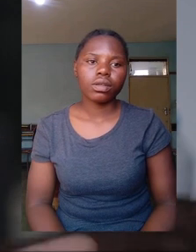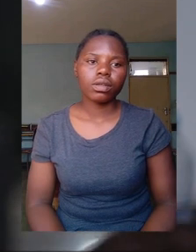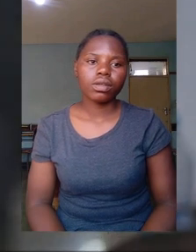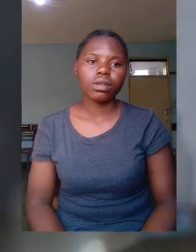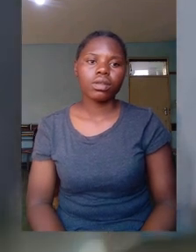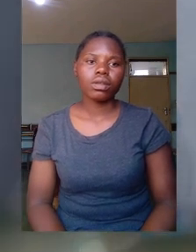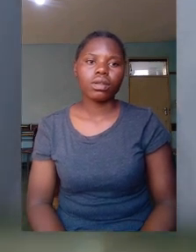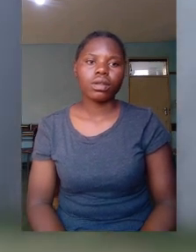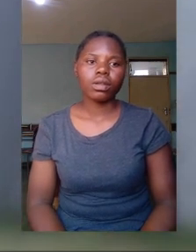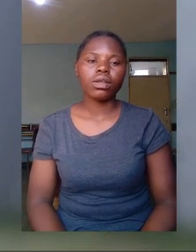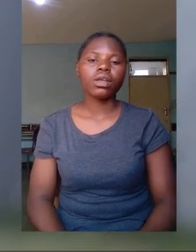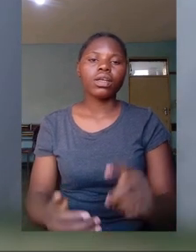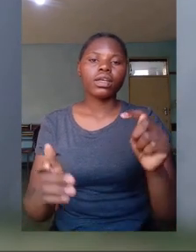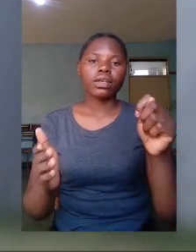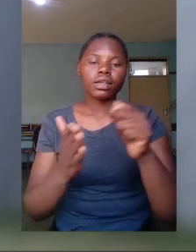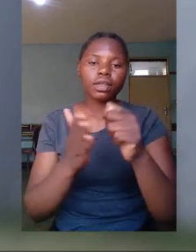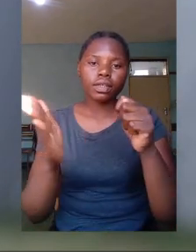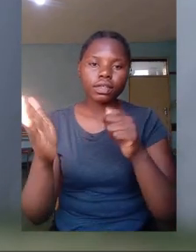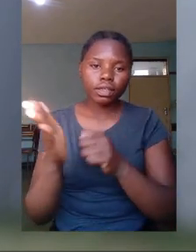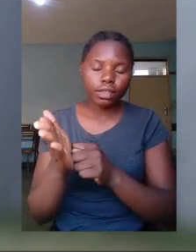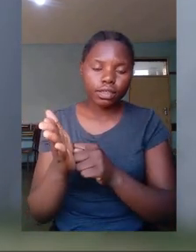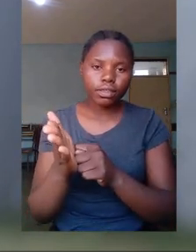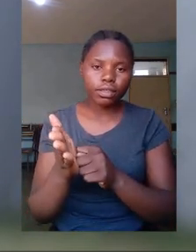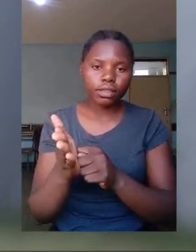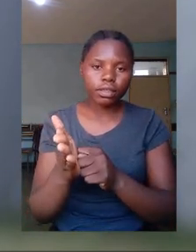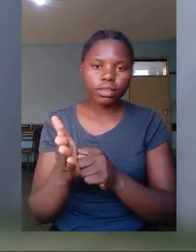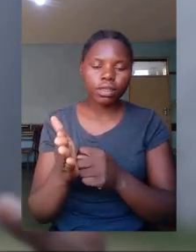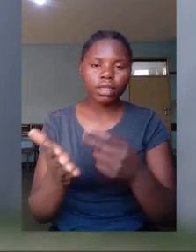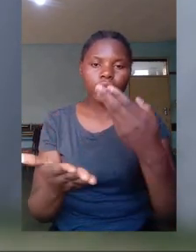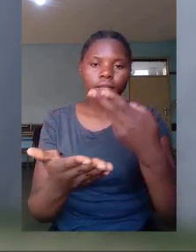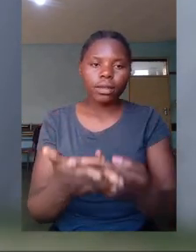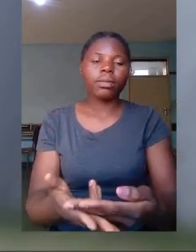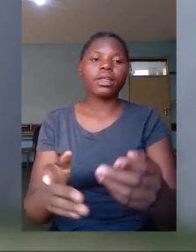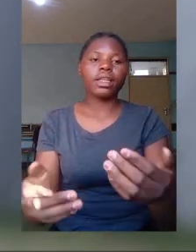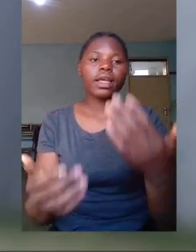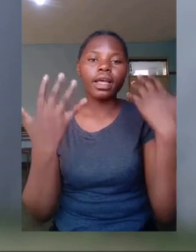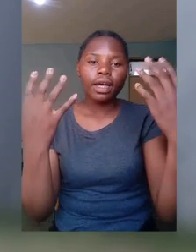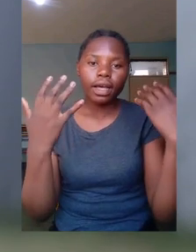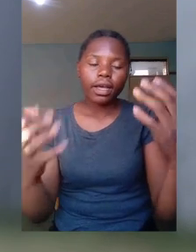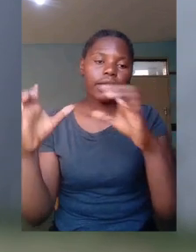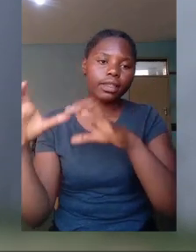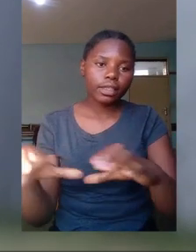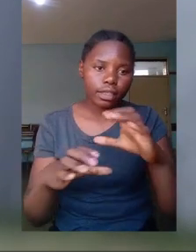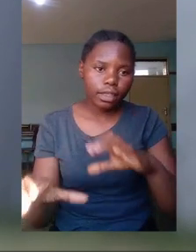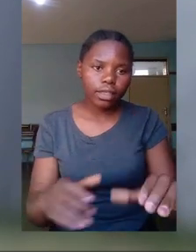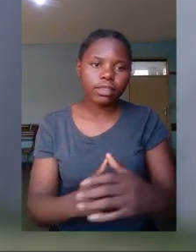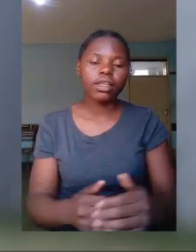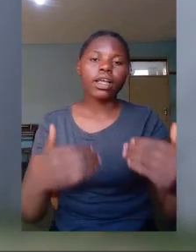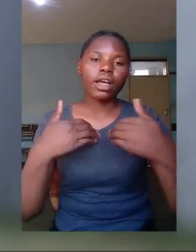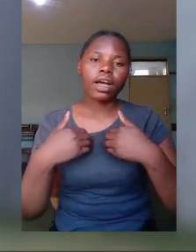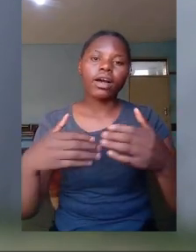maybe too severe. The testbed is a hands-on activity. You are taking the theory into practice. So you have the